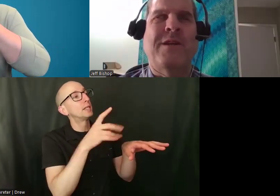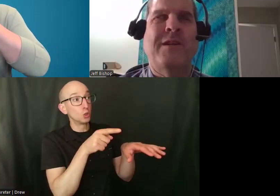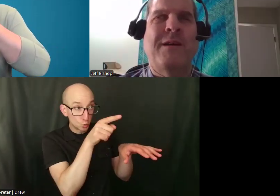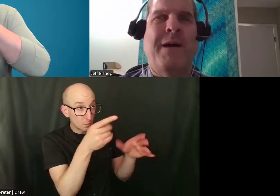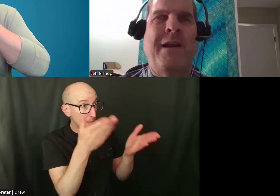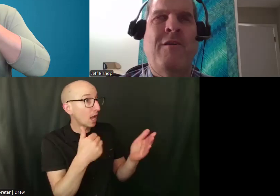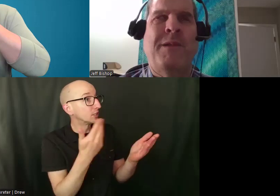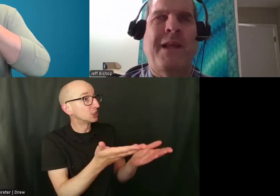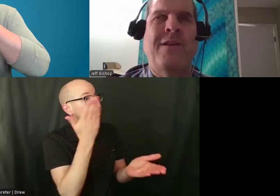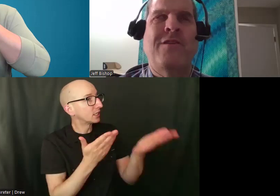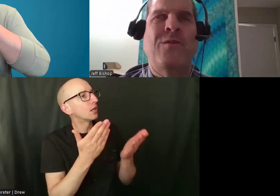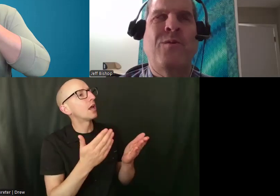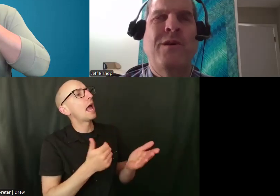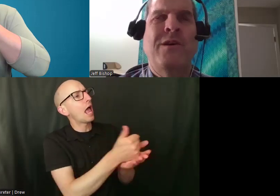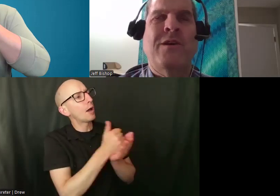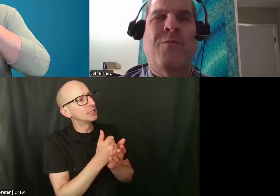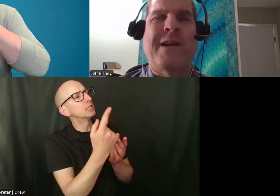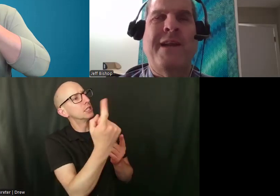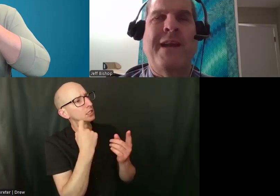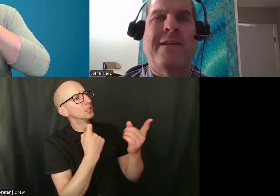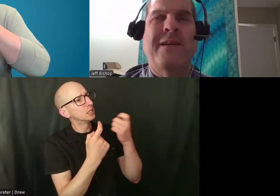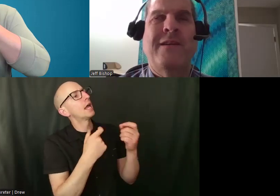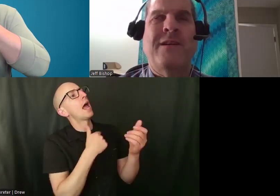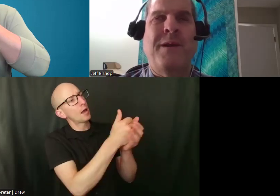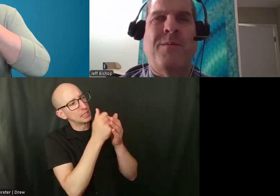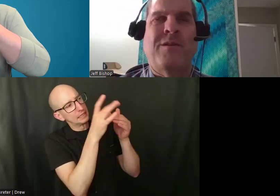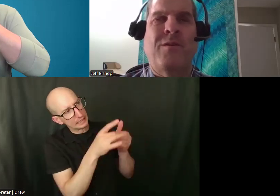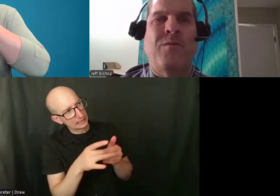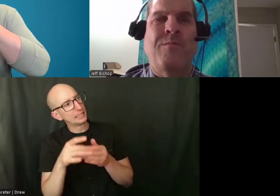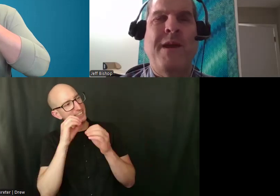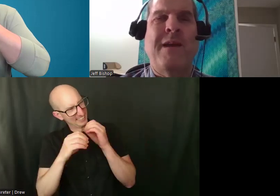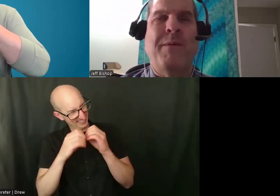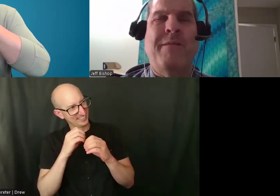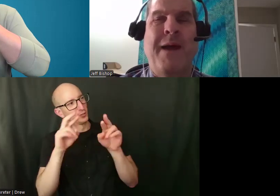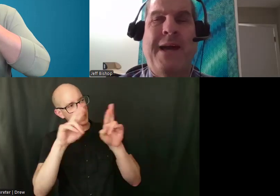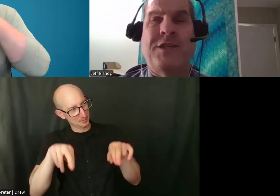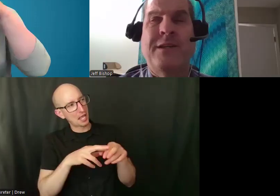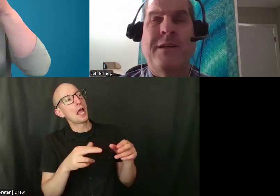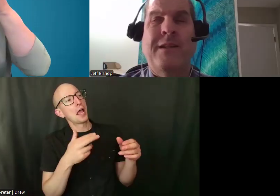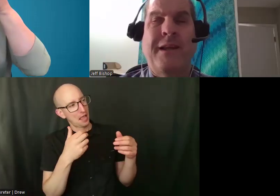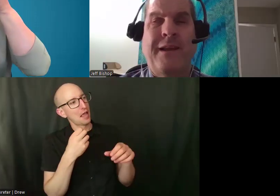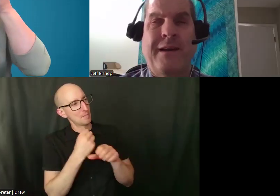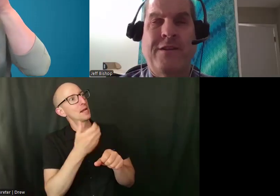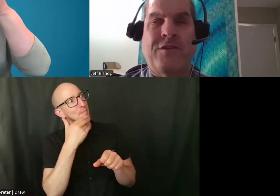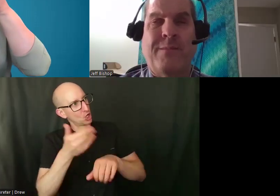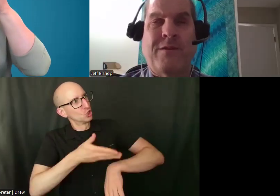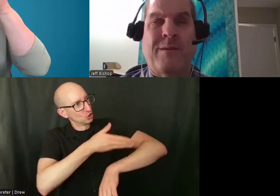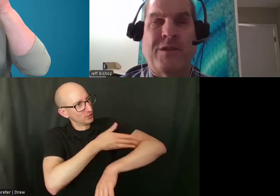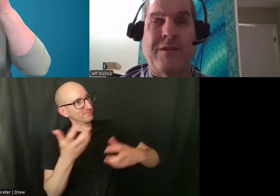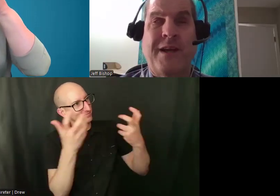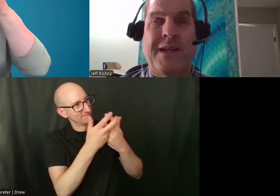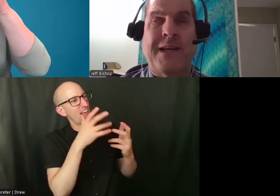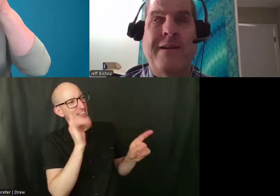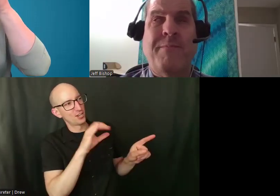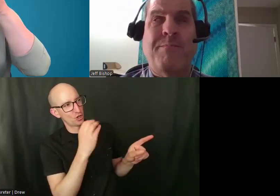specific questions that might help lead to correcting it to be able to make it better match the job